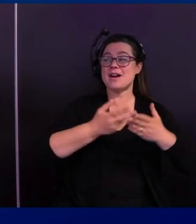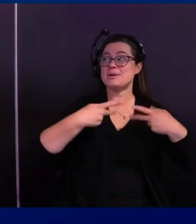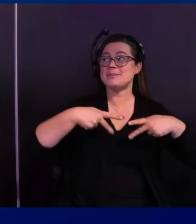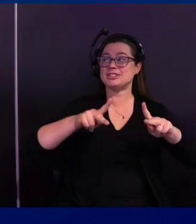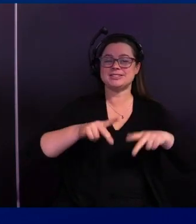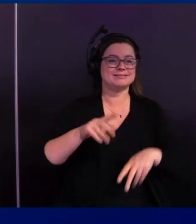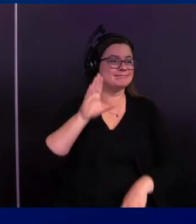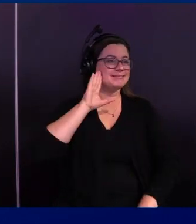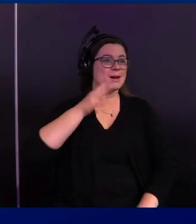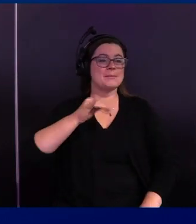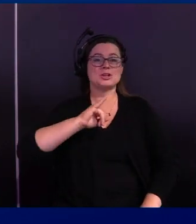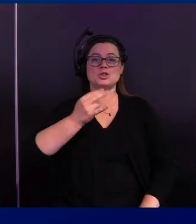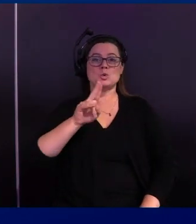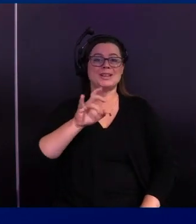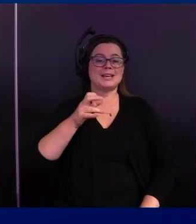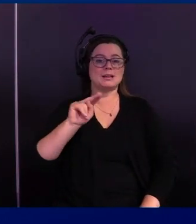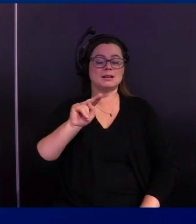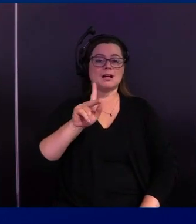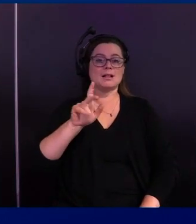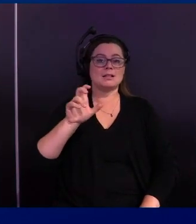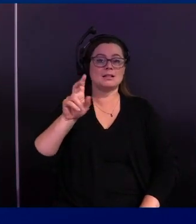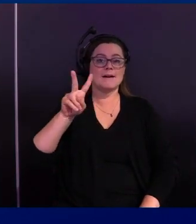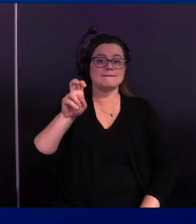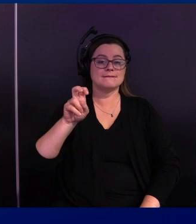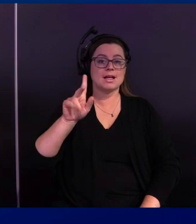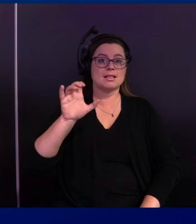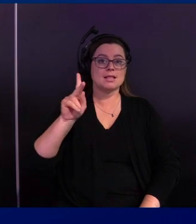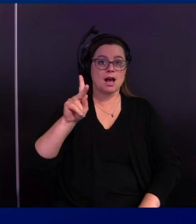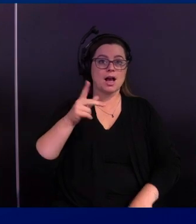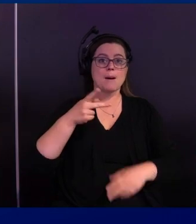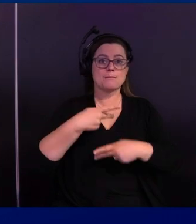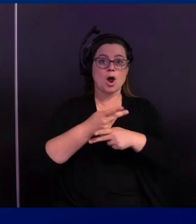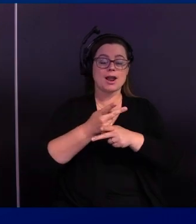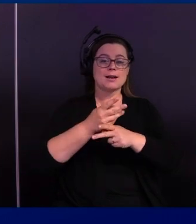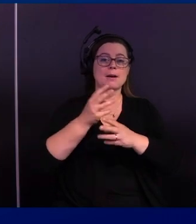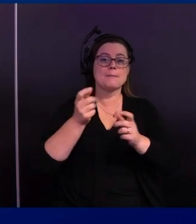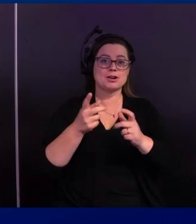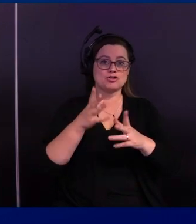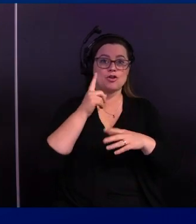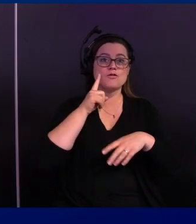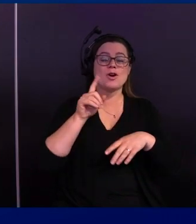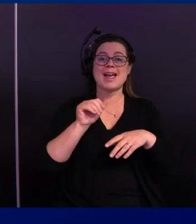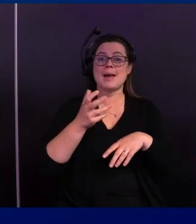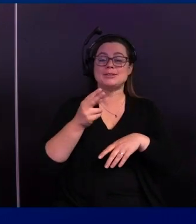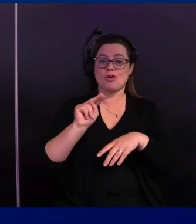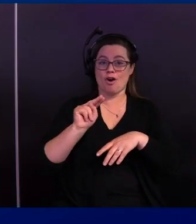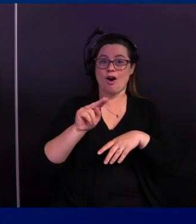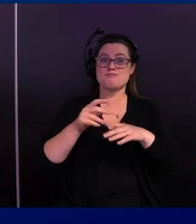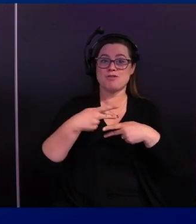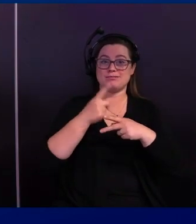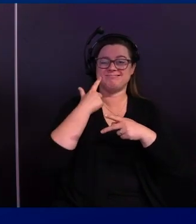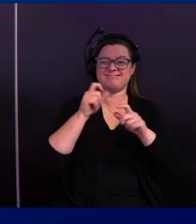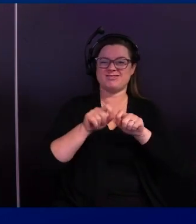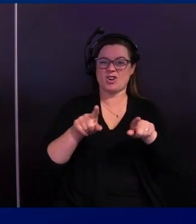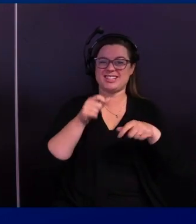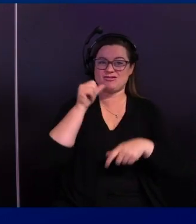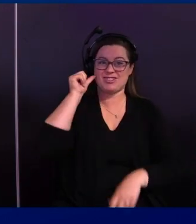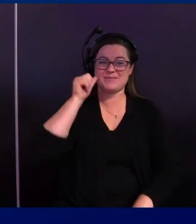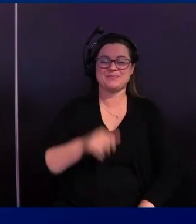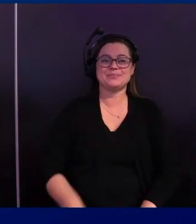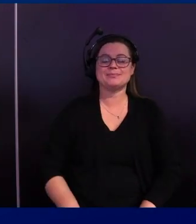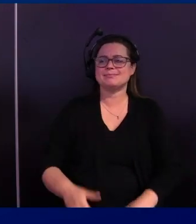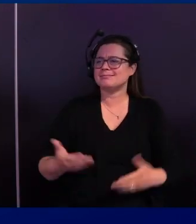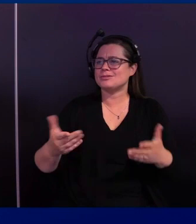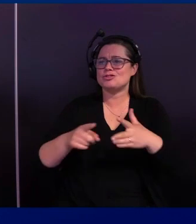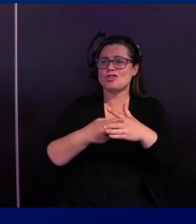and I'm Julian Lovelock. I'm the product manager for the Amazon Verified Permissions product that we launched yesterday. All right, so I guess let's just start there.